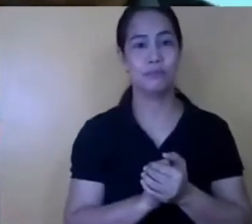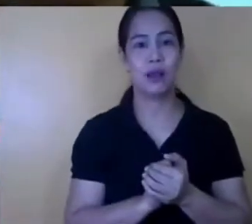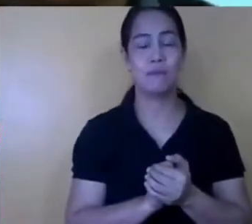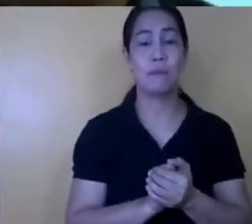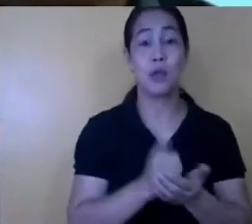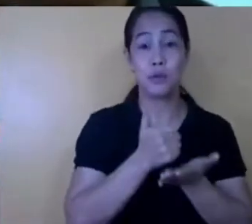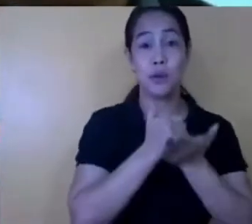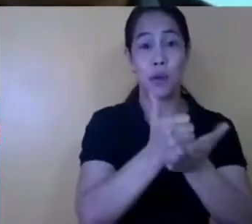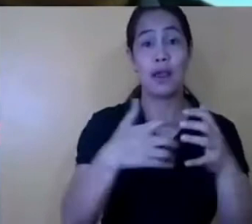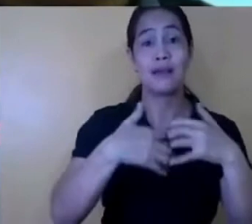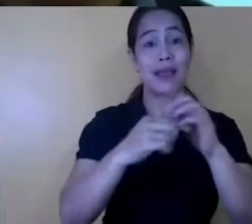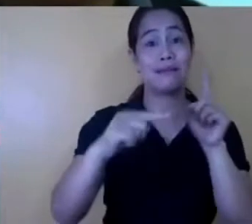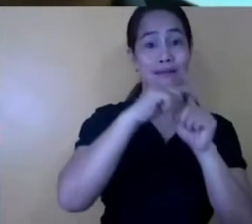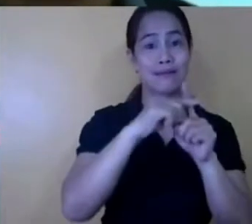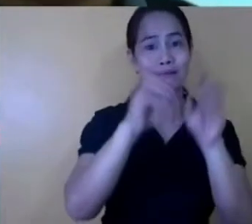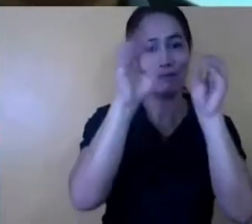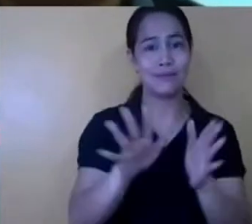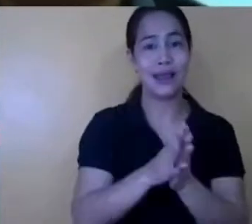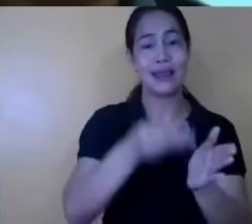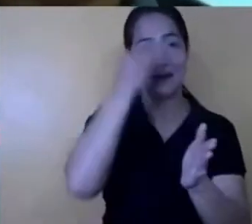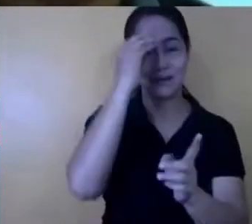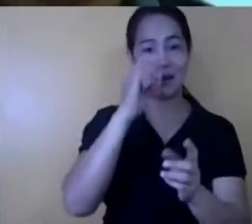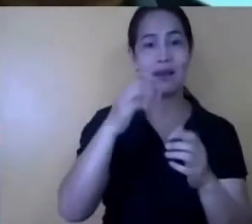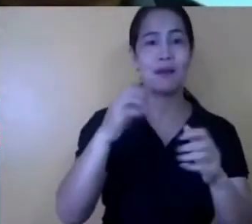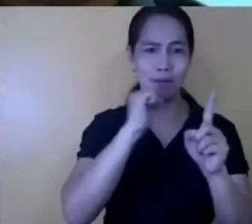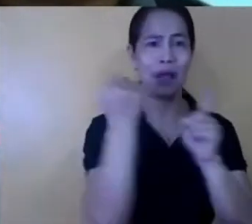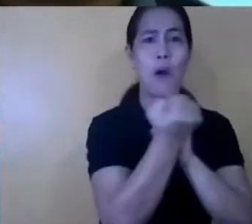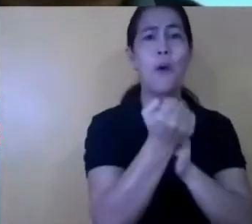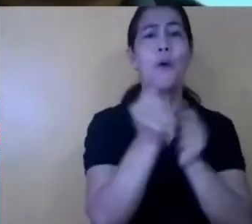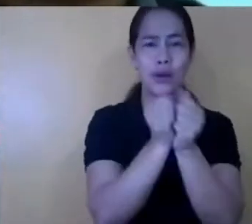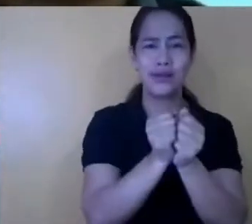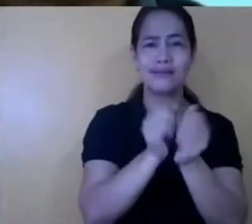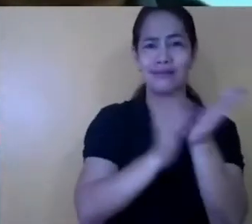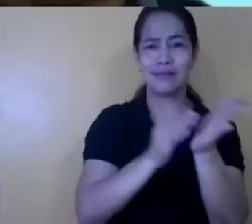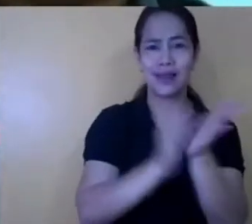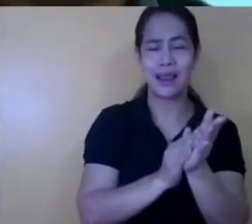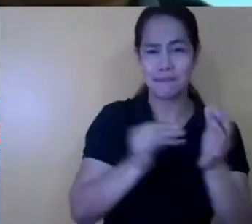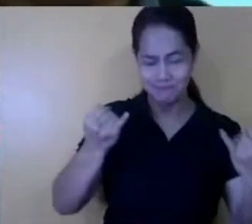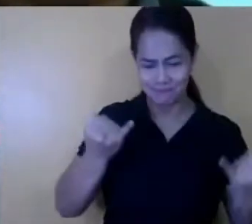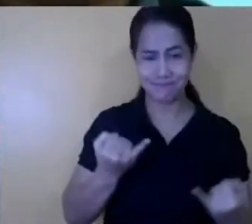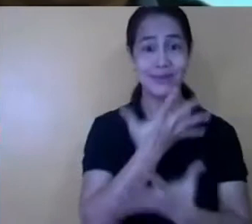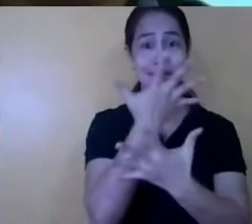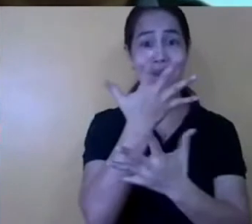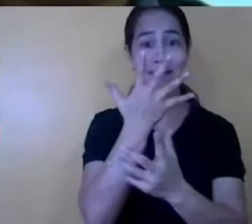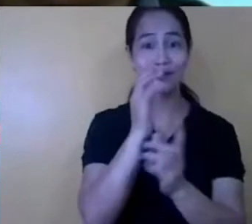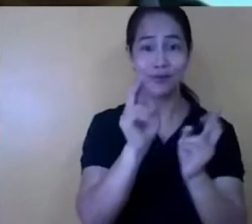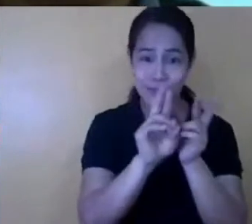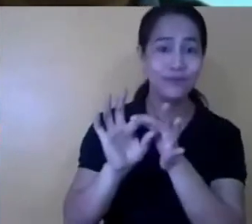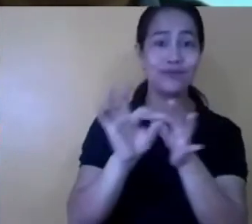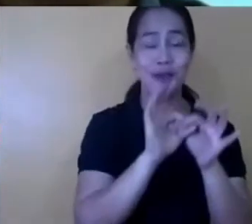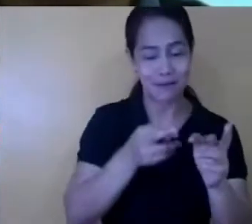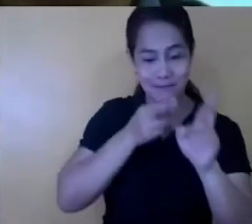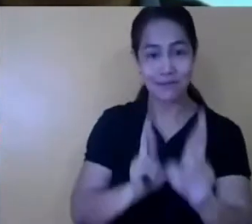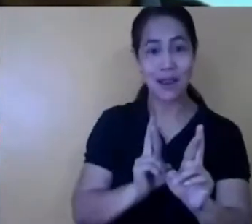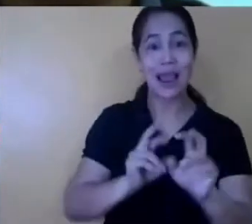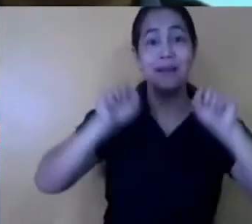positive teaching and learning culture within the school by inspiring unity in responding to potential threats and